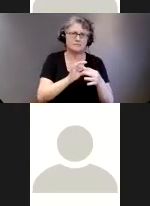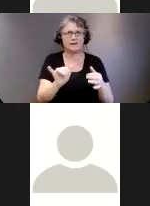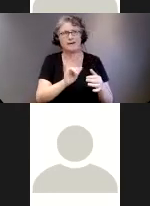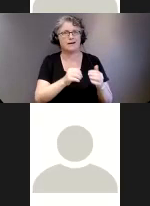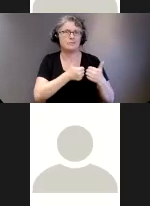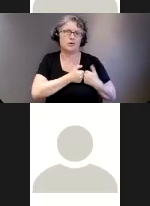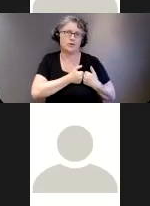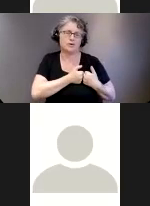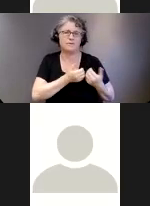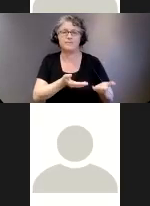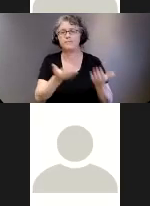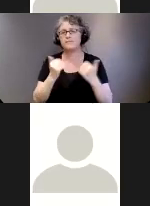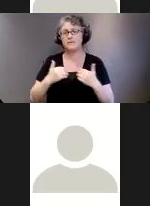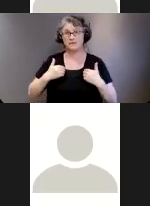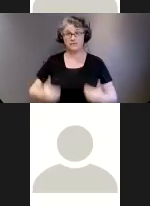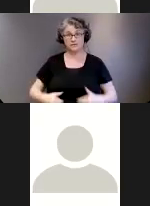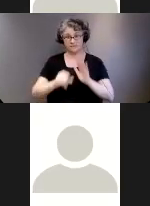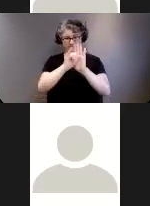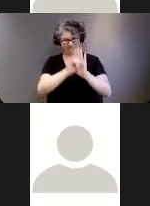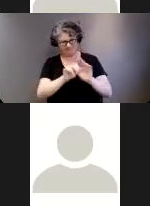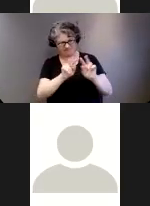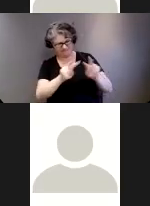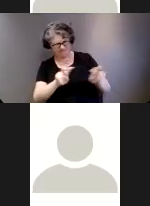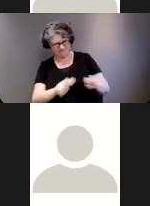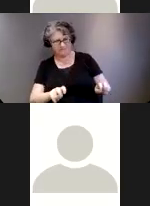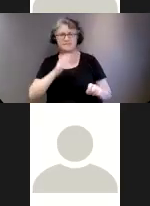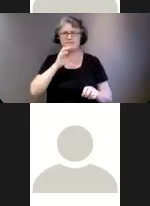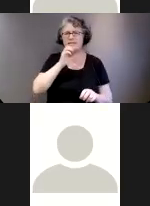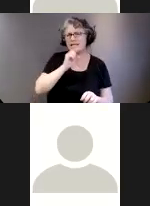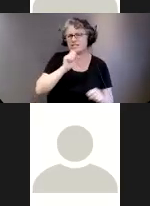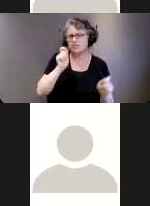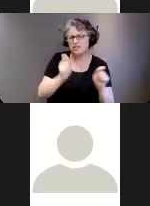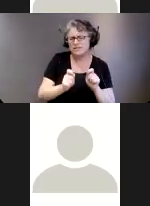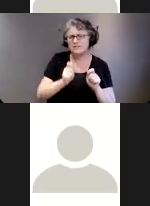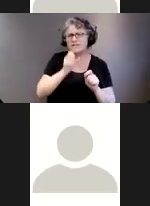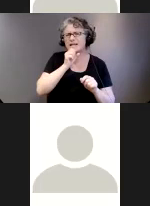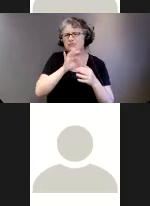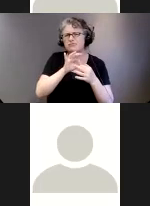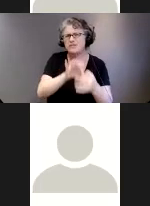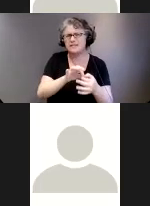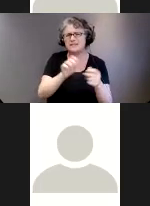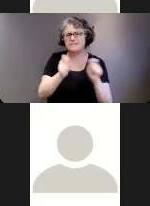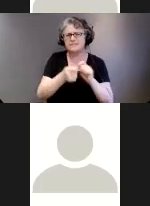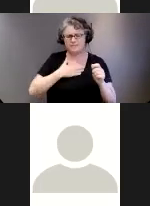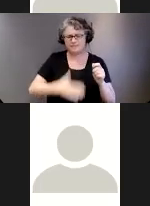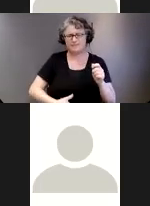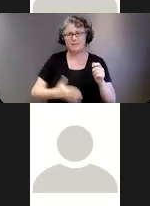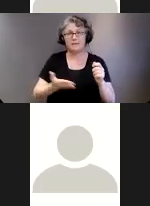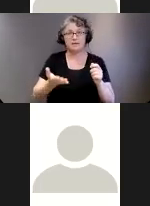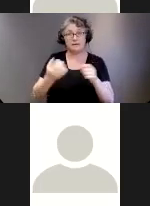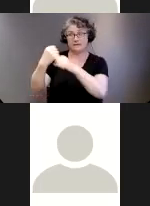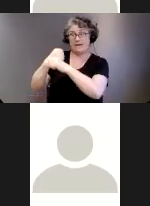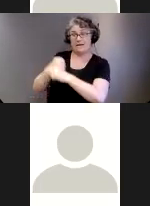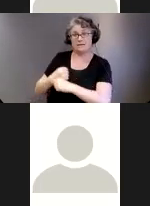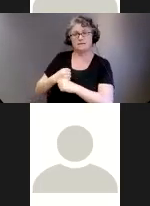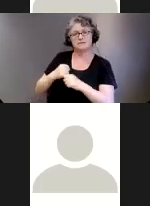the abuse might be attributed to age-related issues and changes. So of course, if we look at the statistics around falls